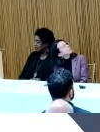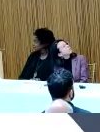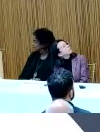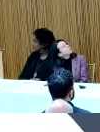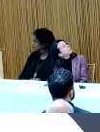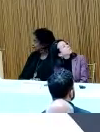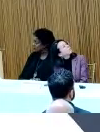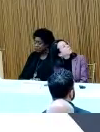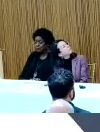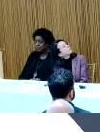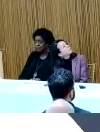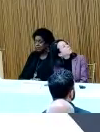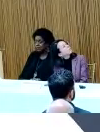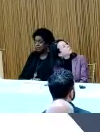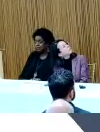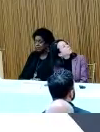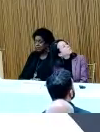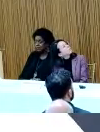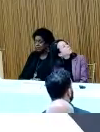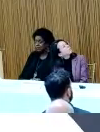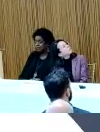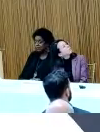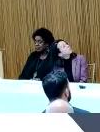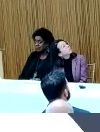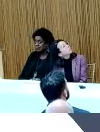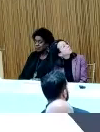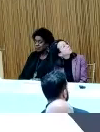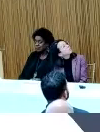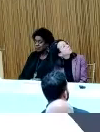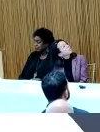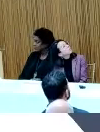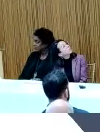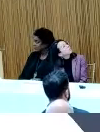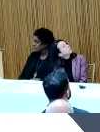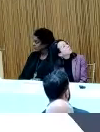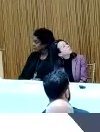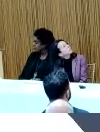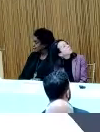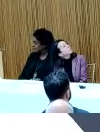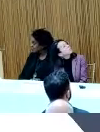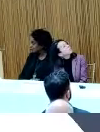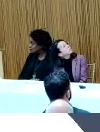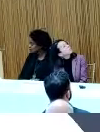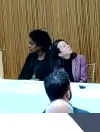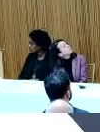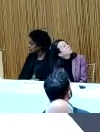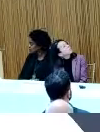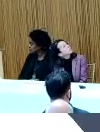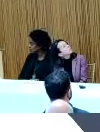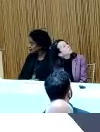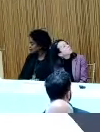long-term commitment and dedication to supporting and maintaining all aspects of fair and Equitable